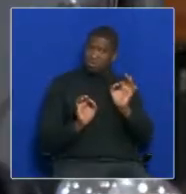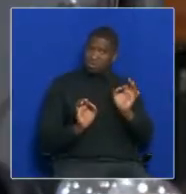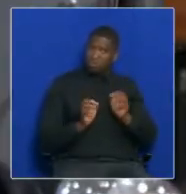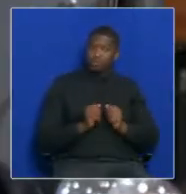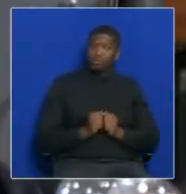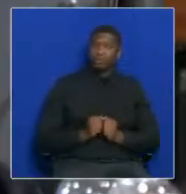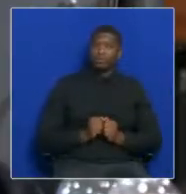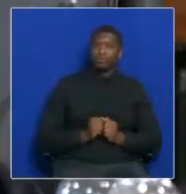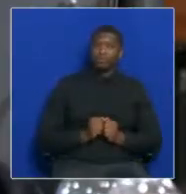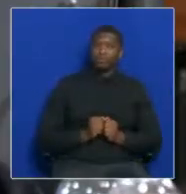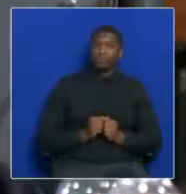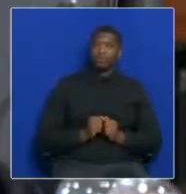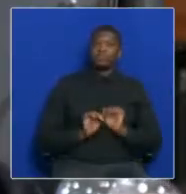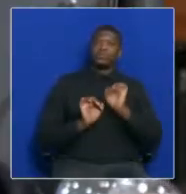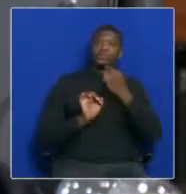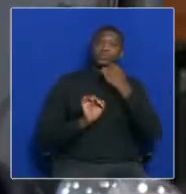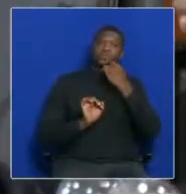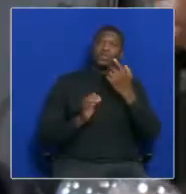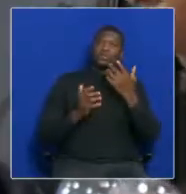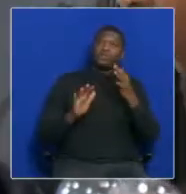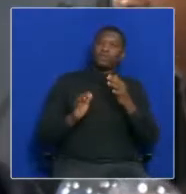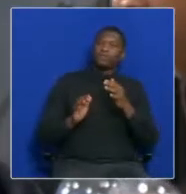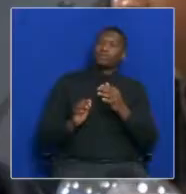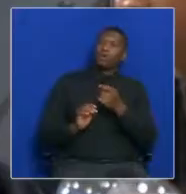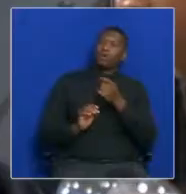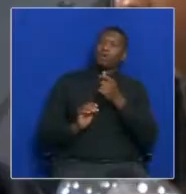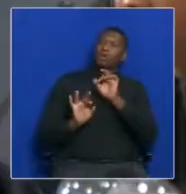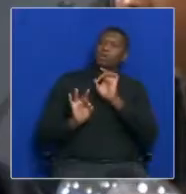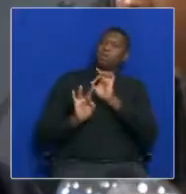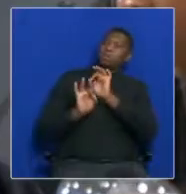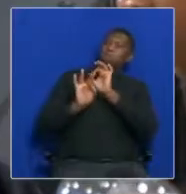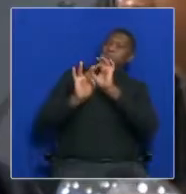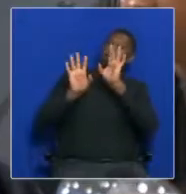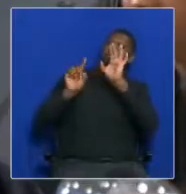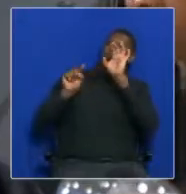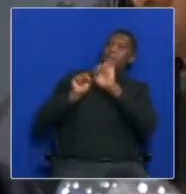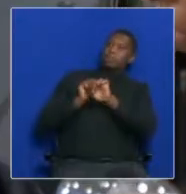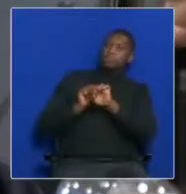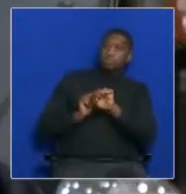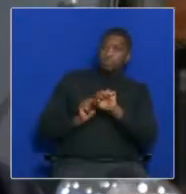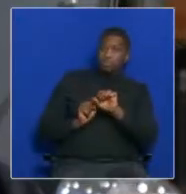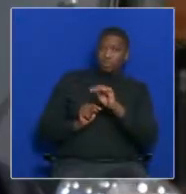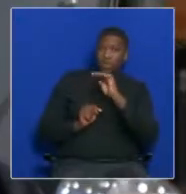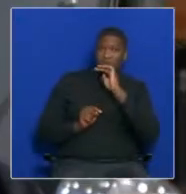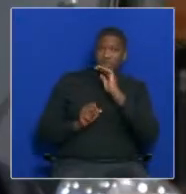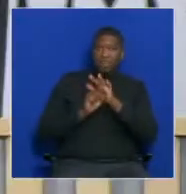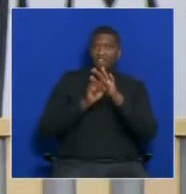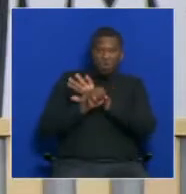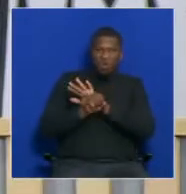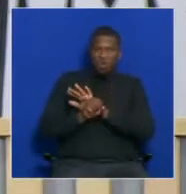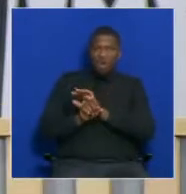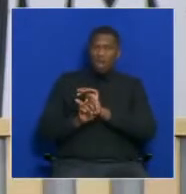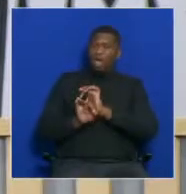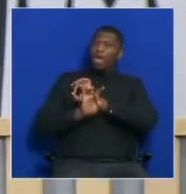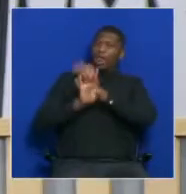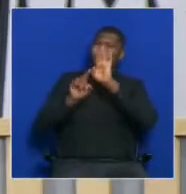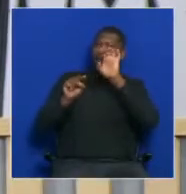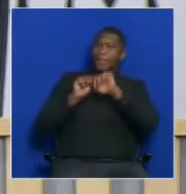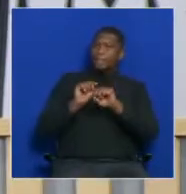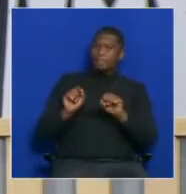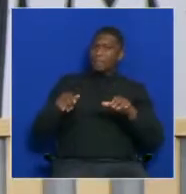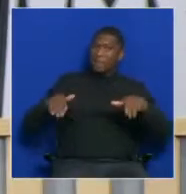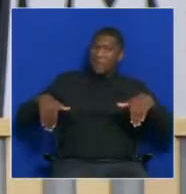When you say you caught a glimpse, you weren't part of the full discussion? No, it